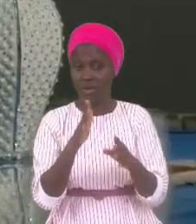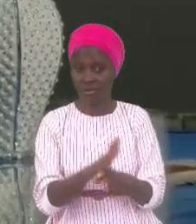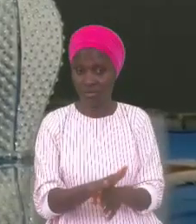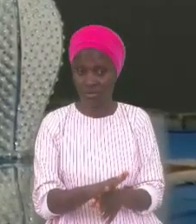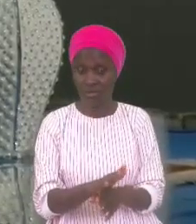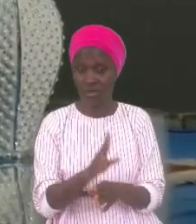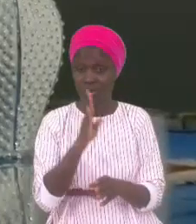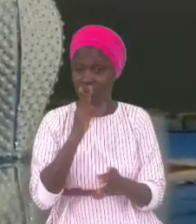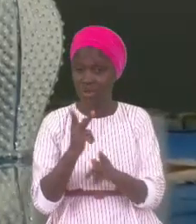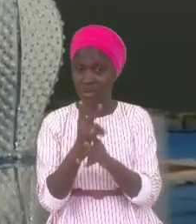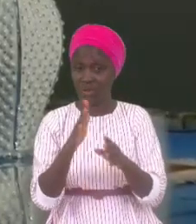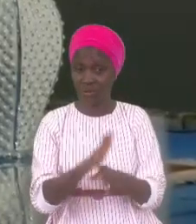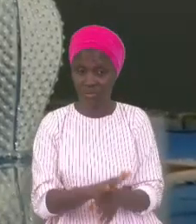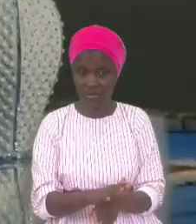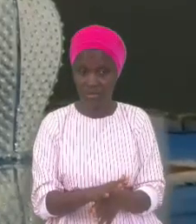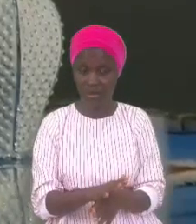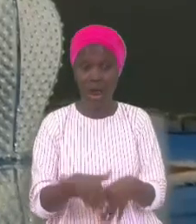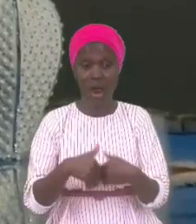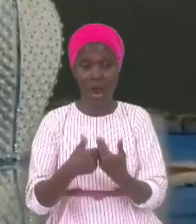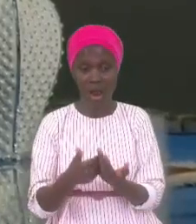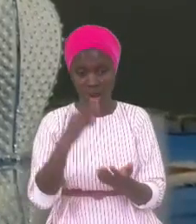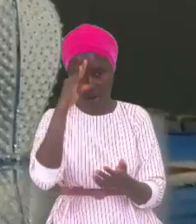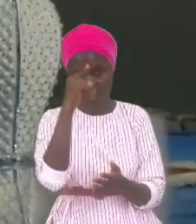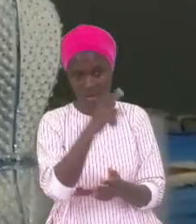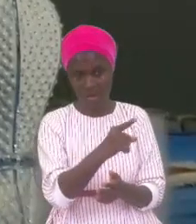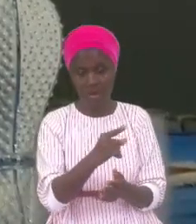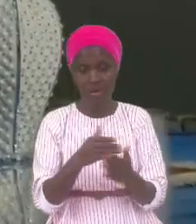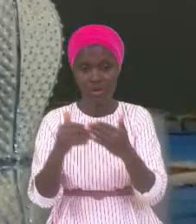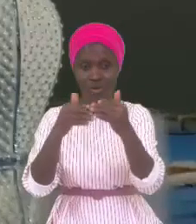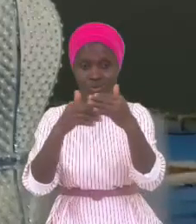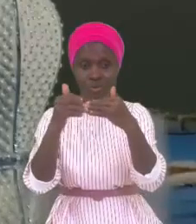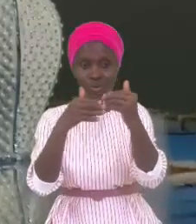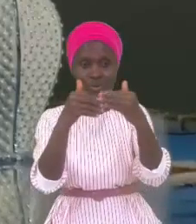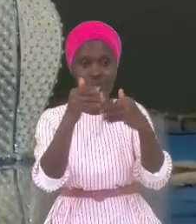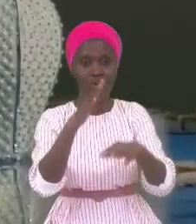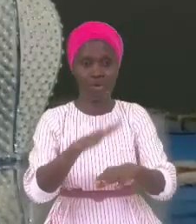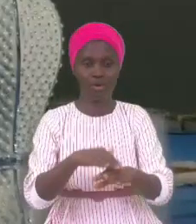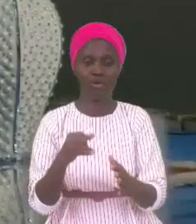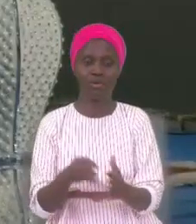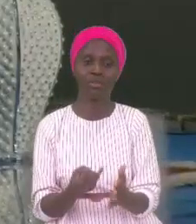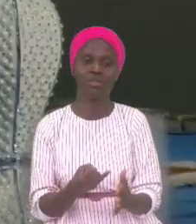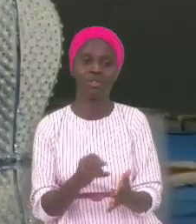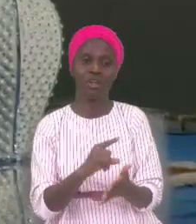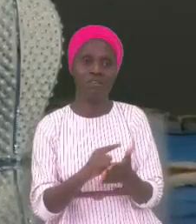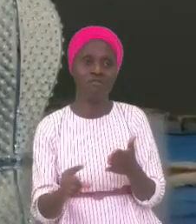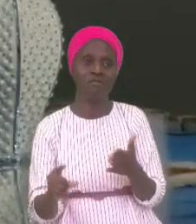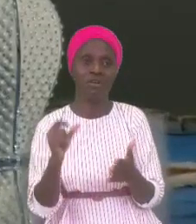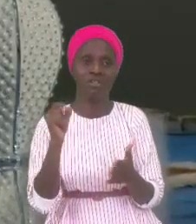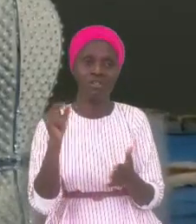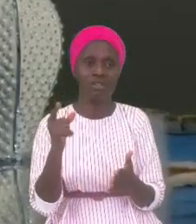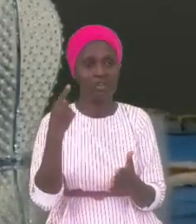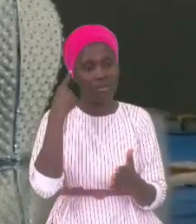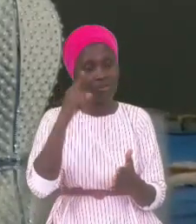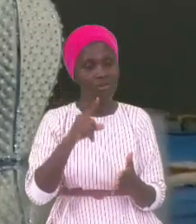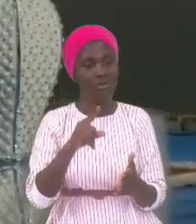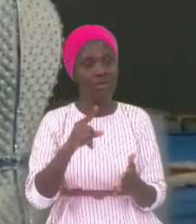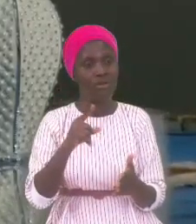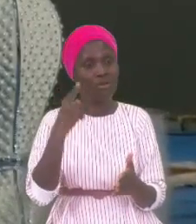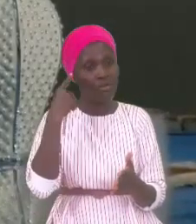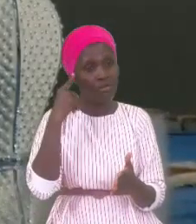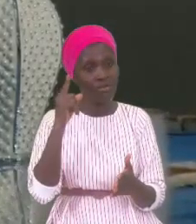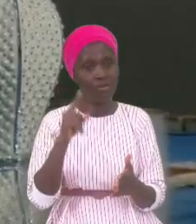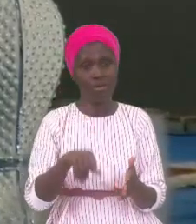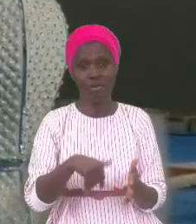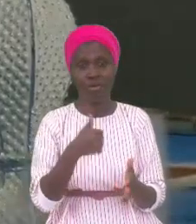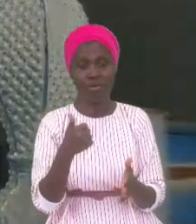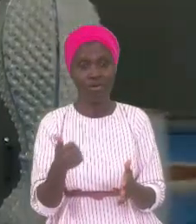take heed how he buildeth thereupon. In verse 11, for the foundation can no man lay than that